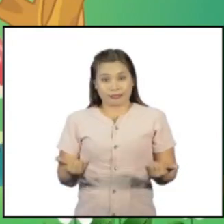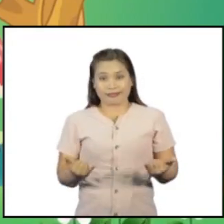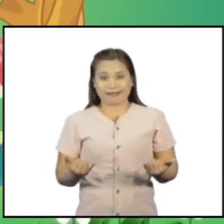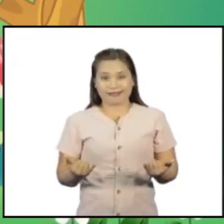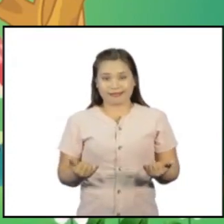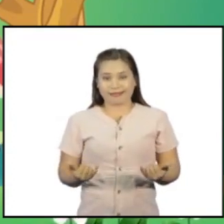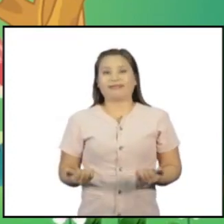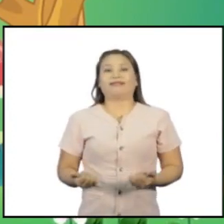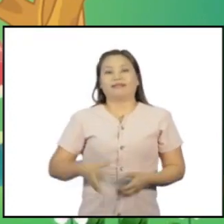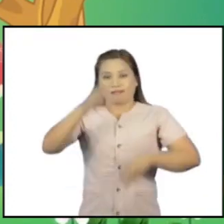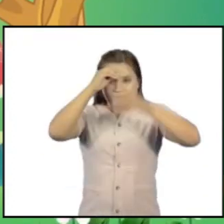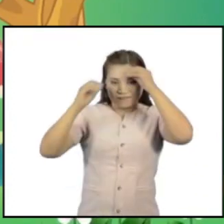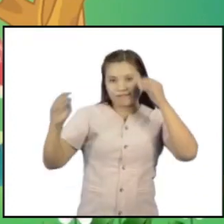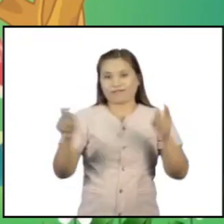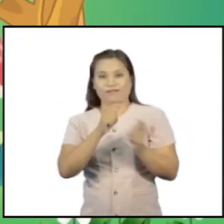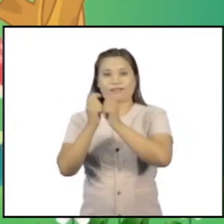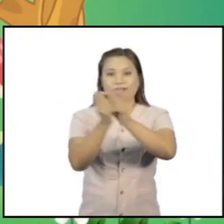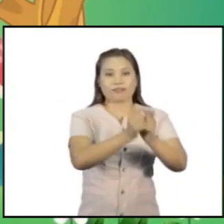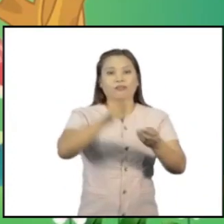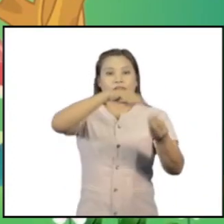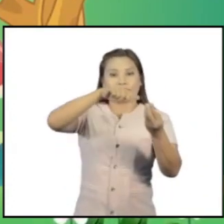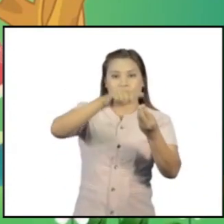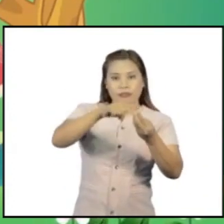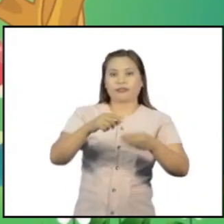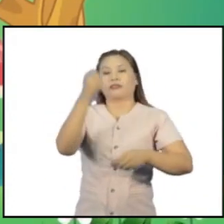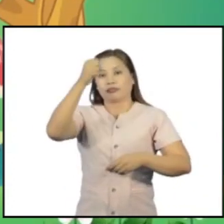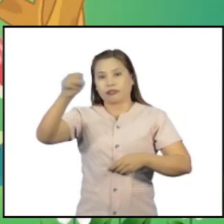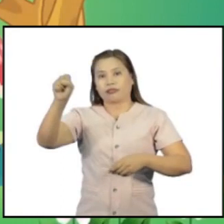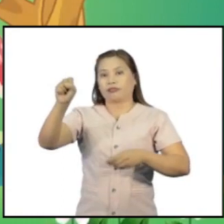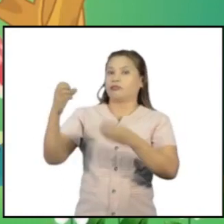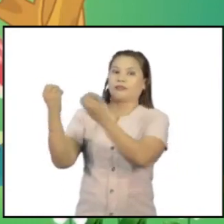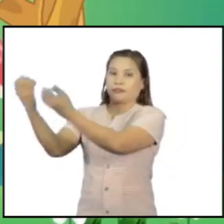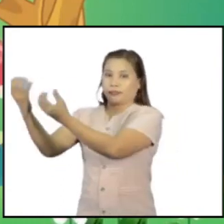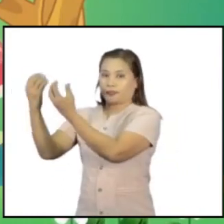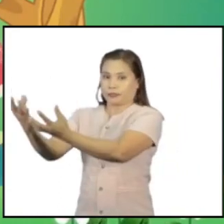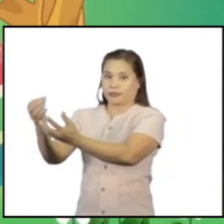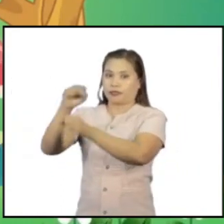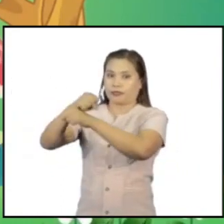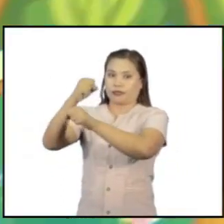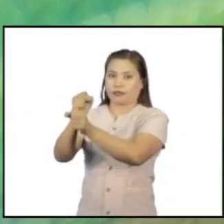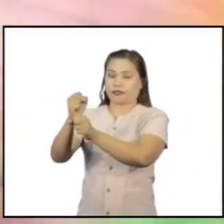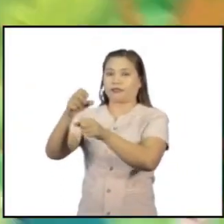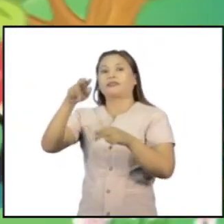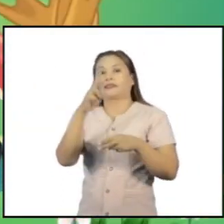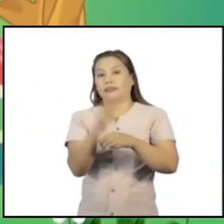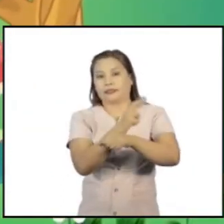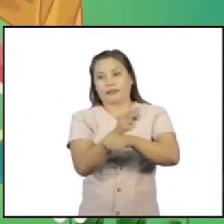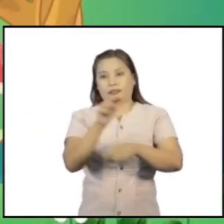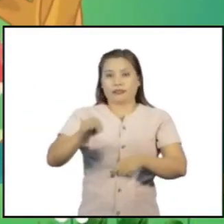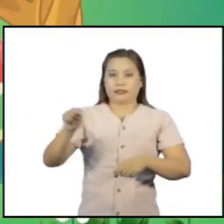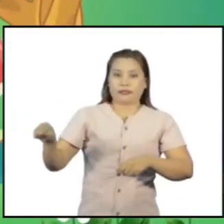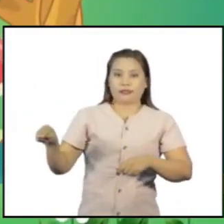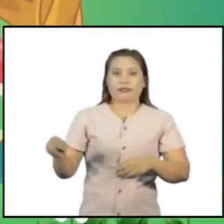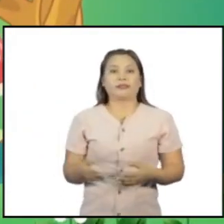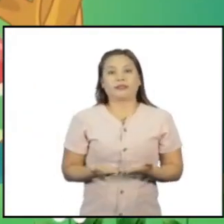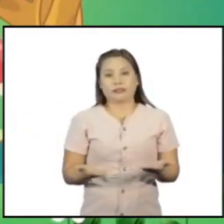Today, let's learn together about singular to plural forms of regular nouns.